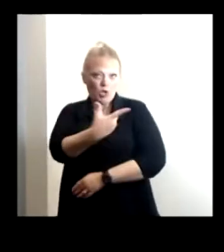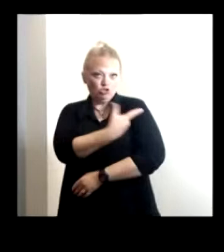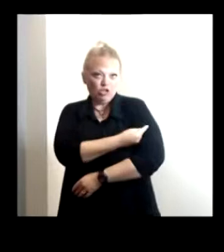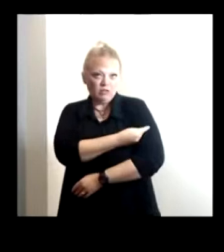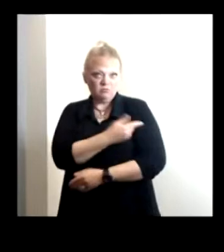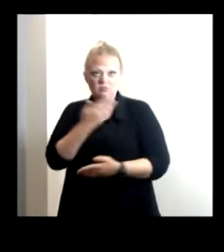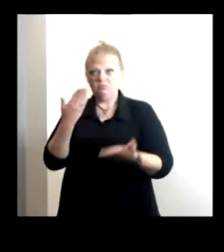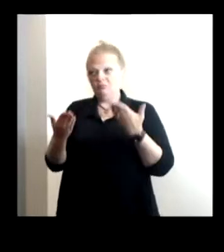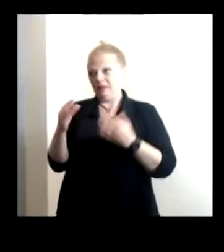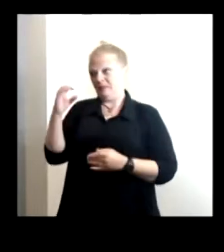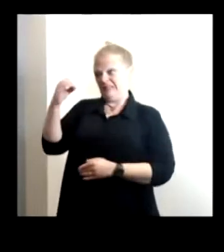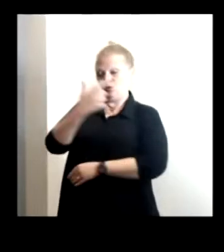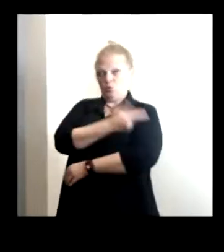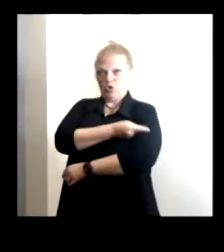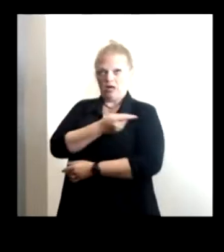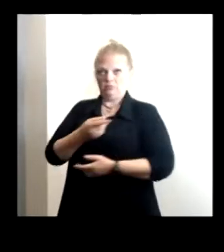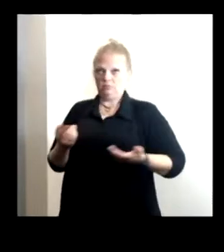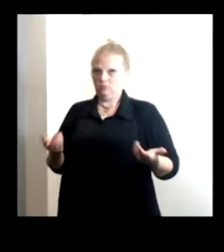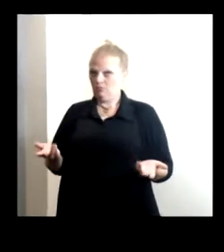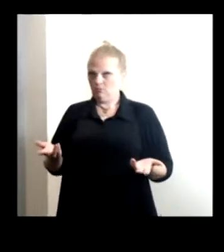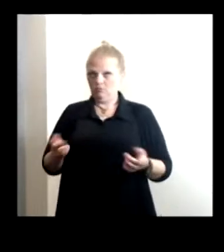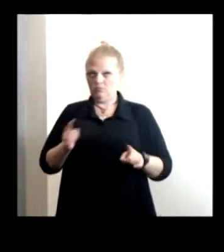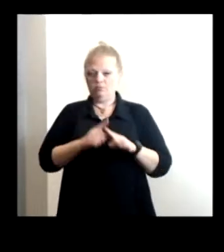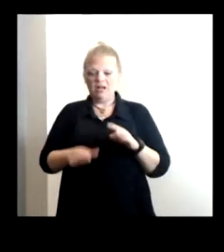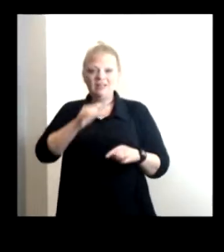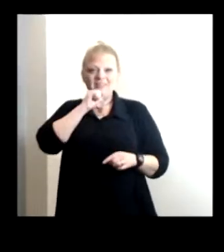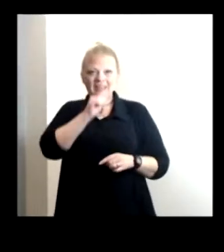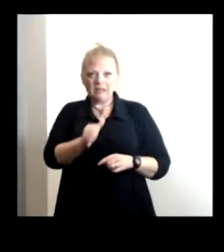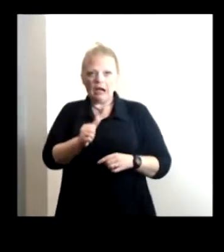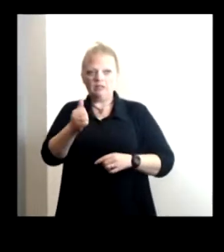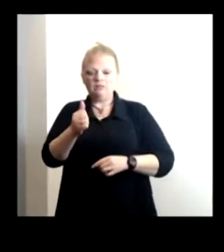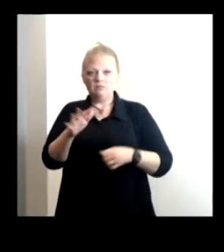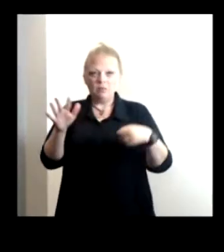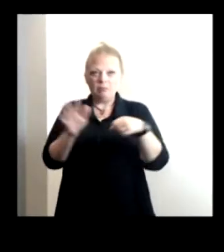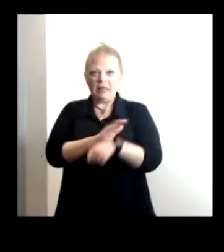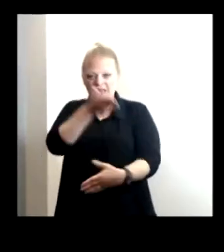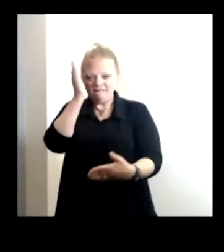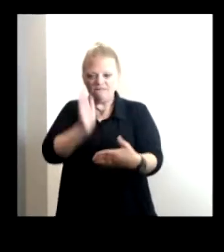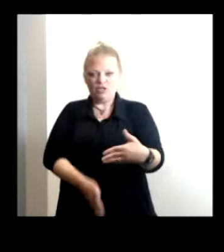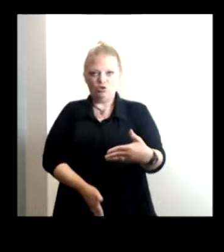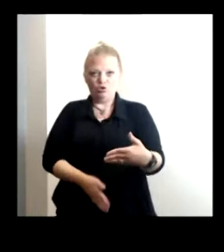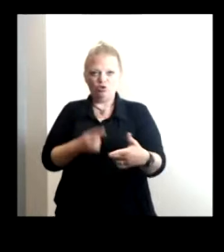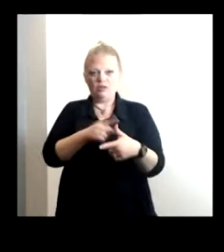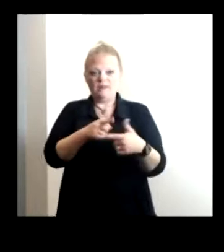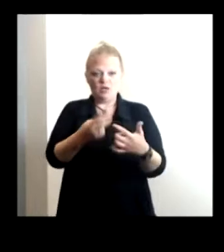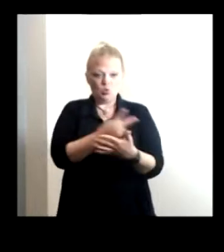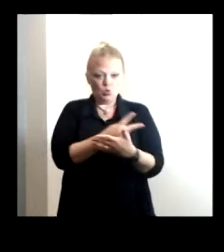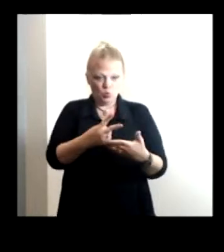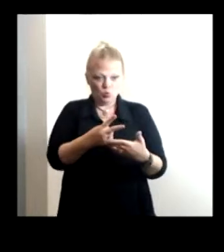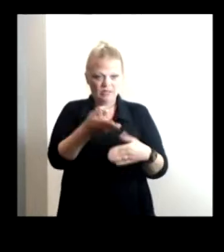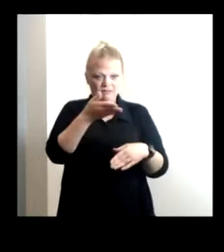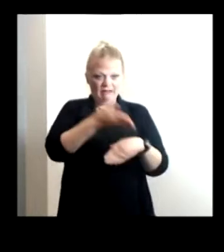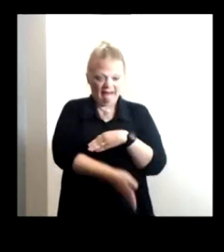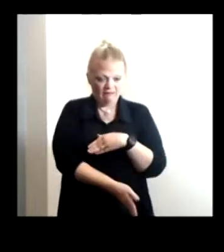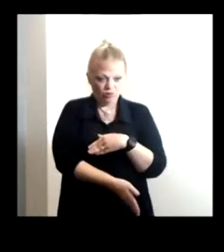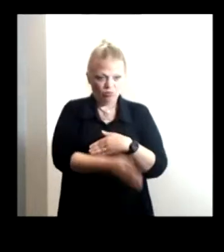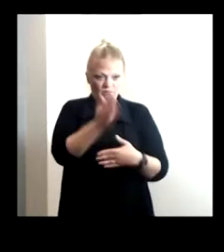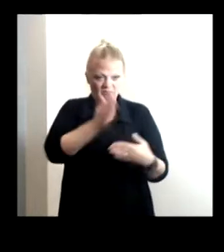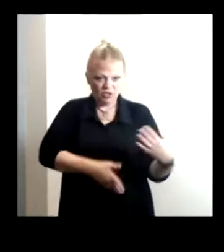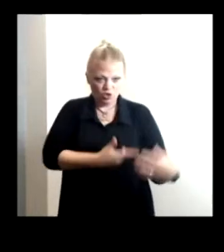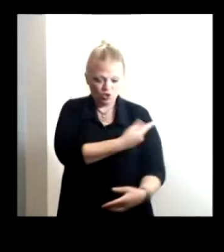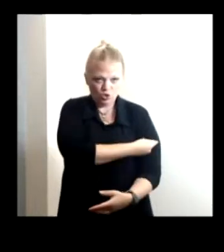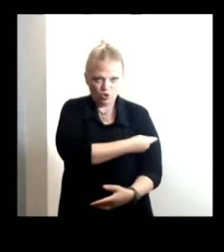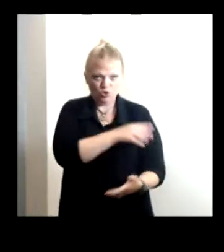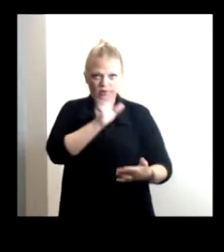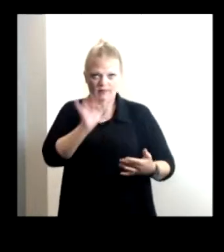they may have had 0 shots, but they were not fully vaccinated and had the 2-week window after they received their completed vaccine